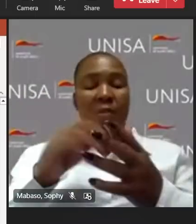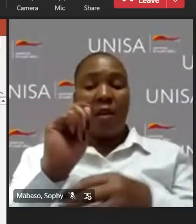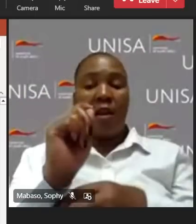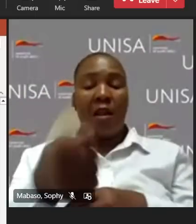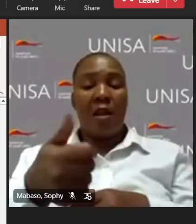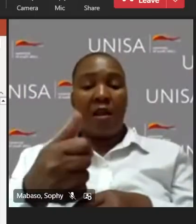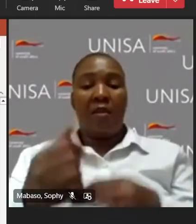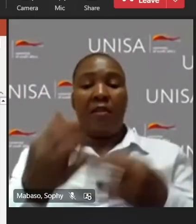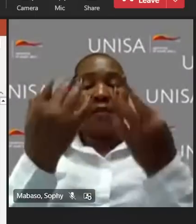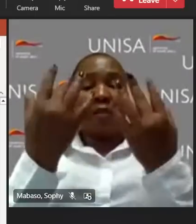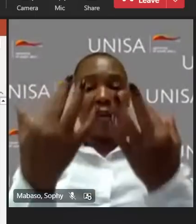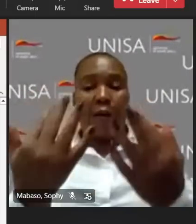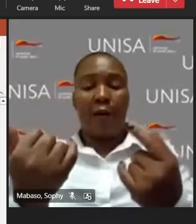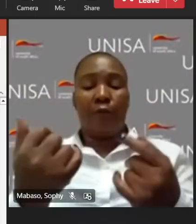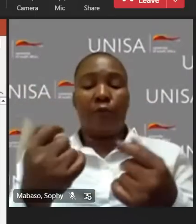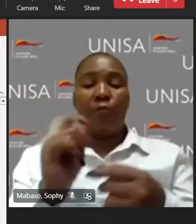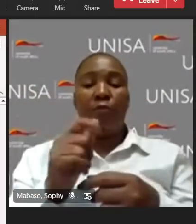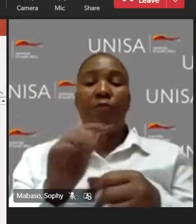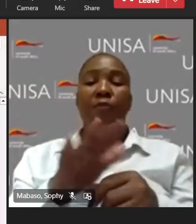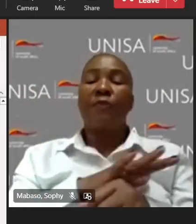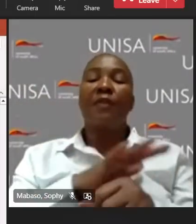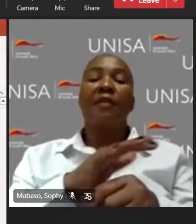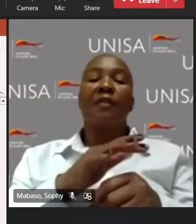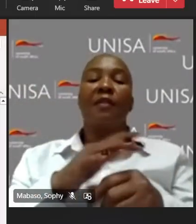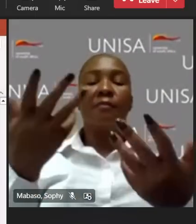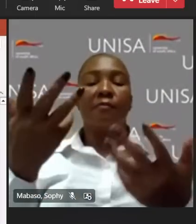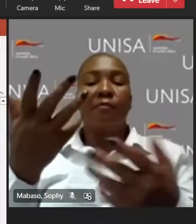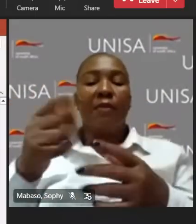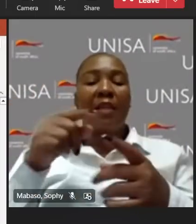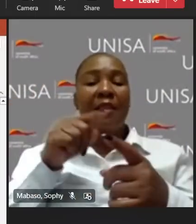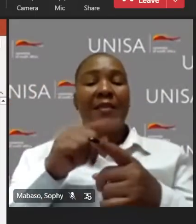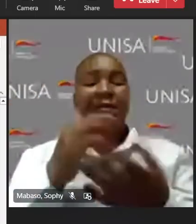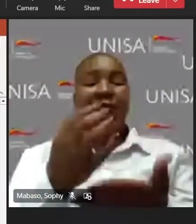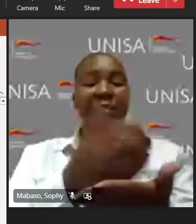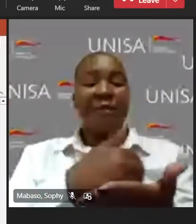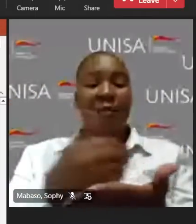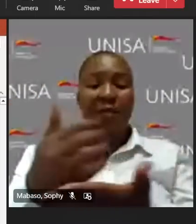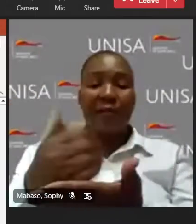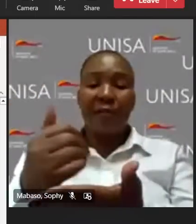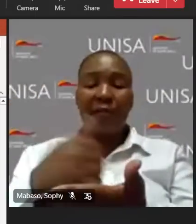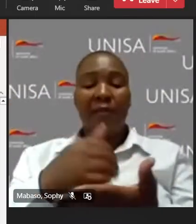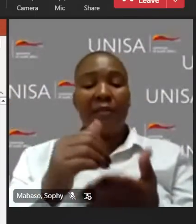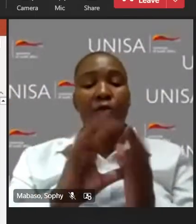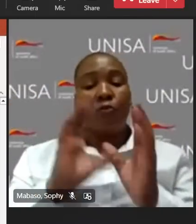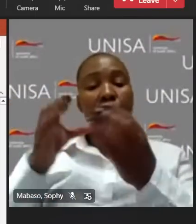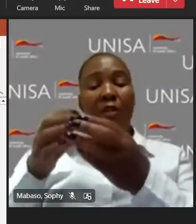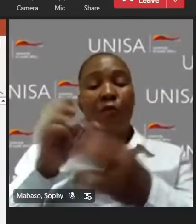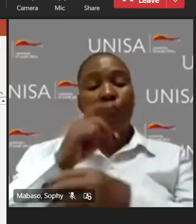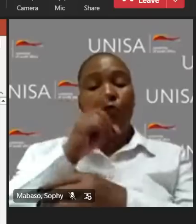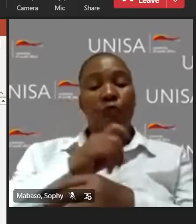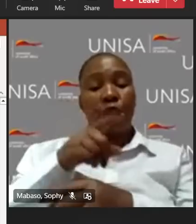settled. So these are the collection agencies that we use: Malamasondo,